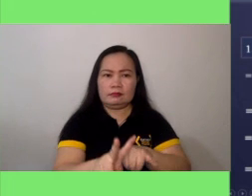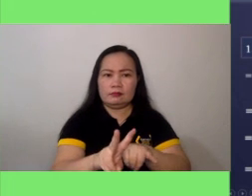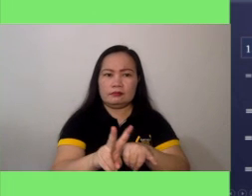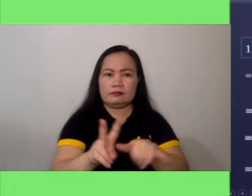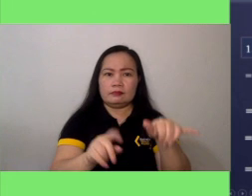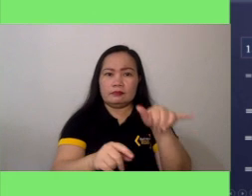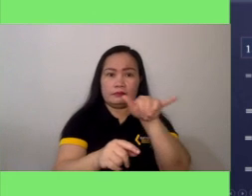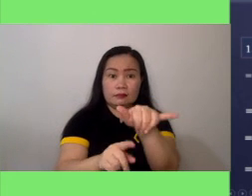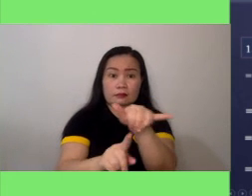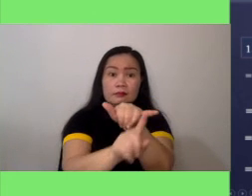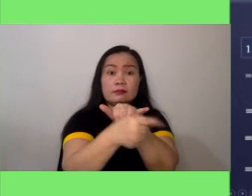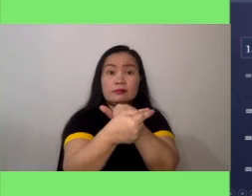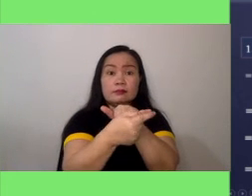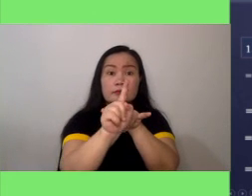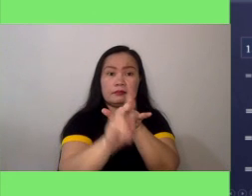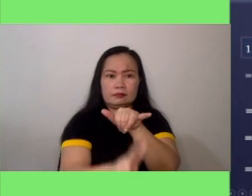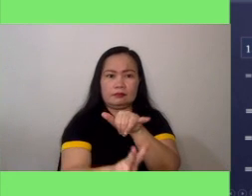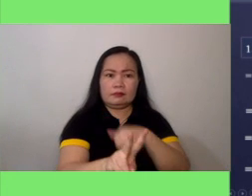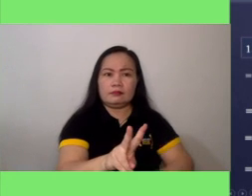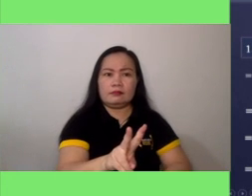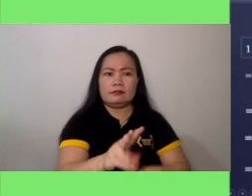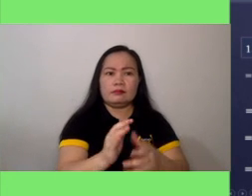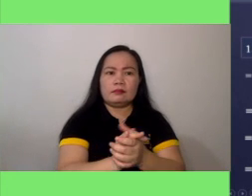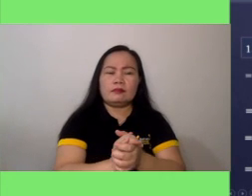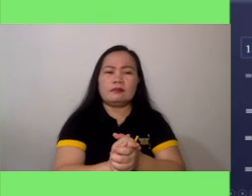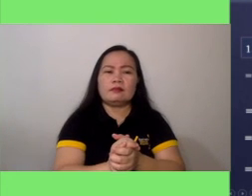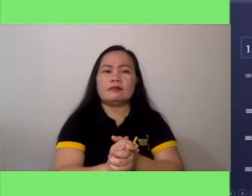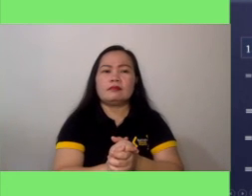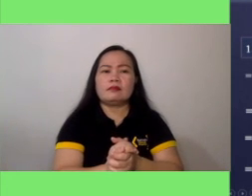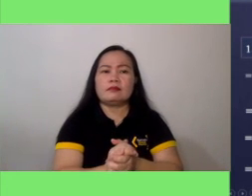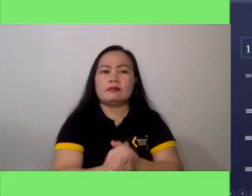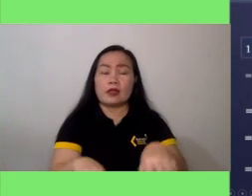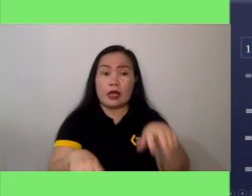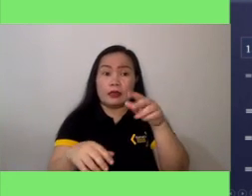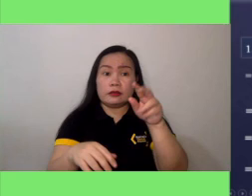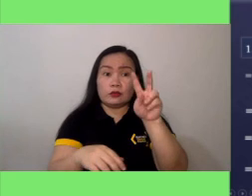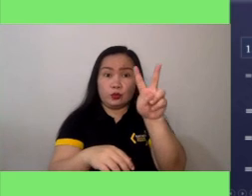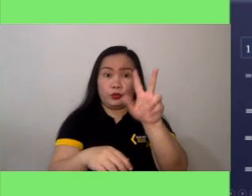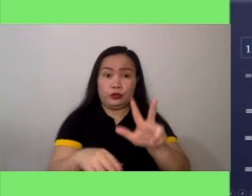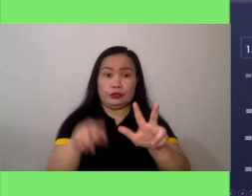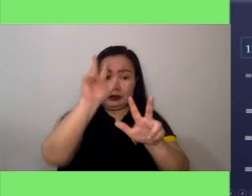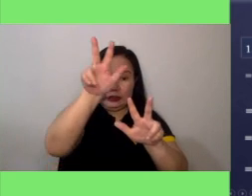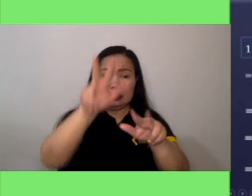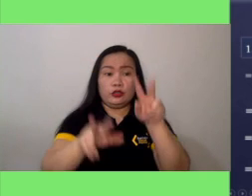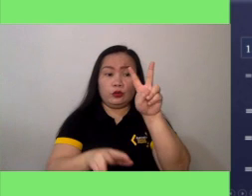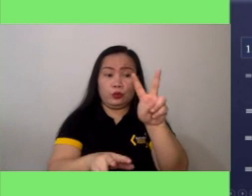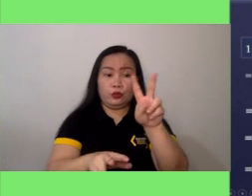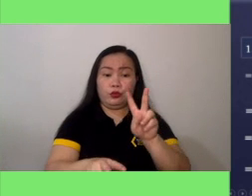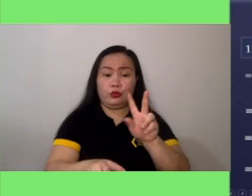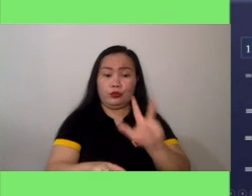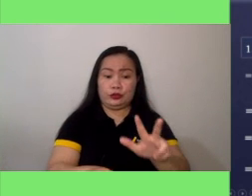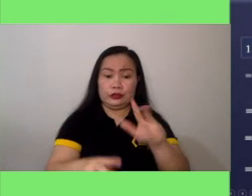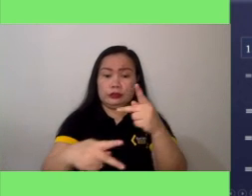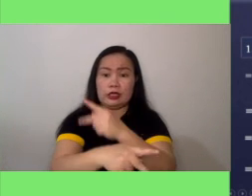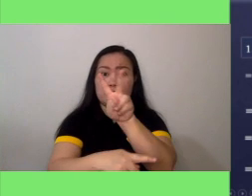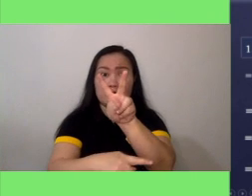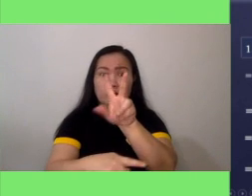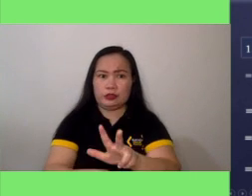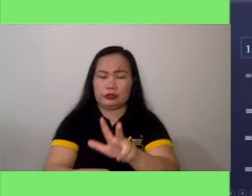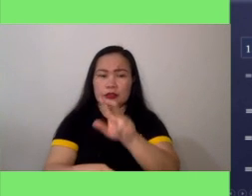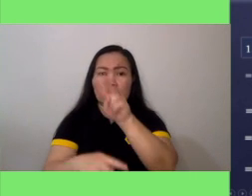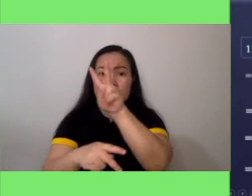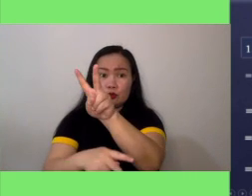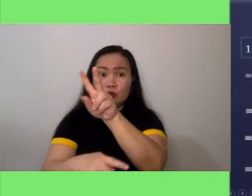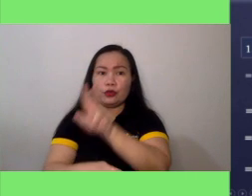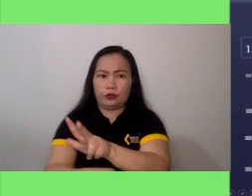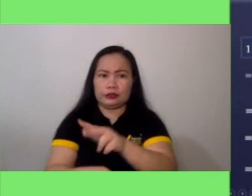is negative 1/2. Okay? So, anong gagawin natin dito? This means tatlong 2/3. So, 2/3 times 2/3 times